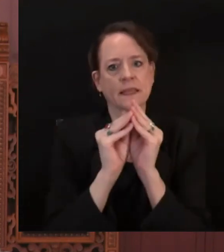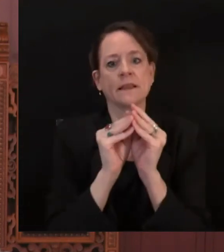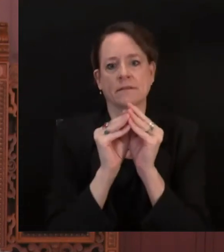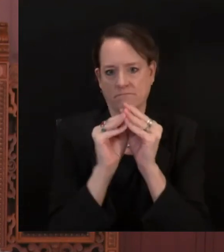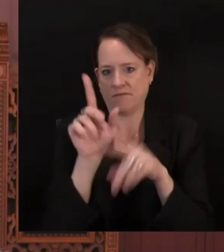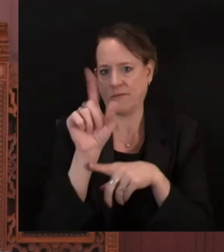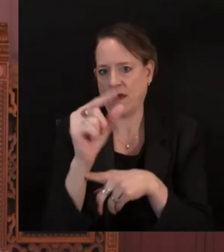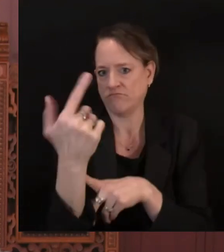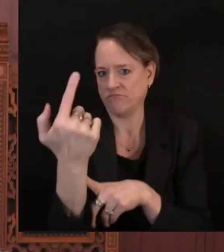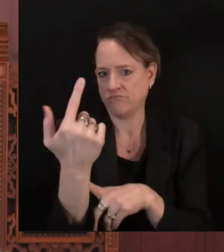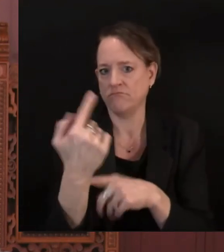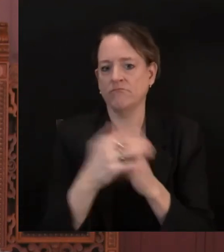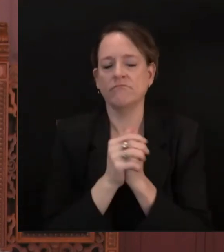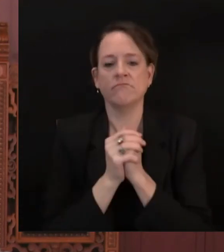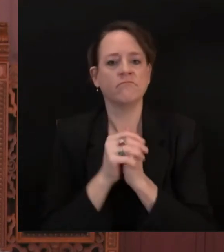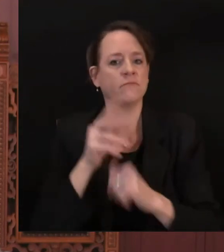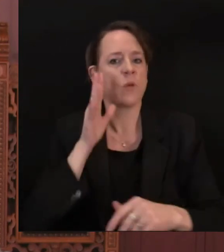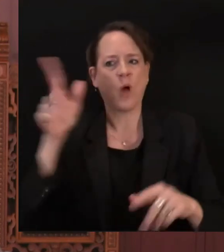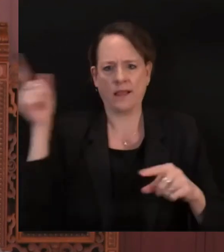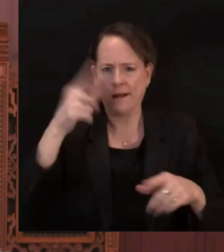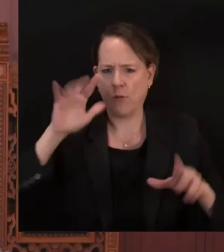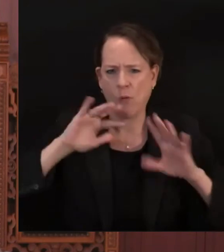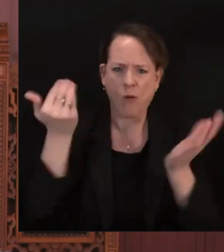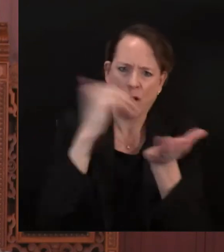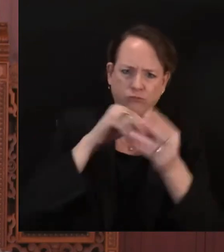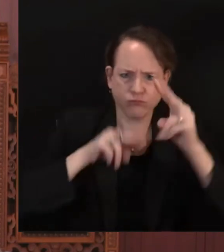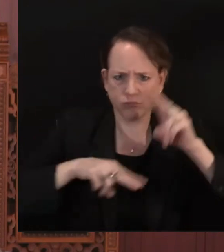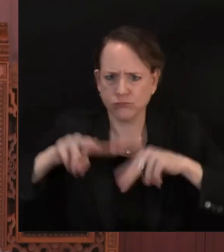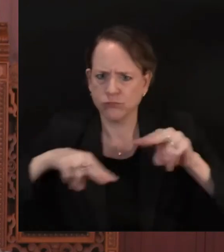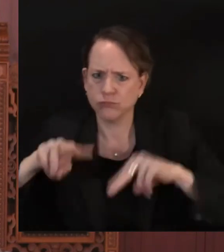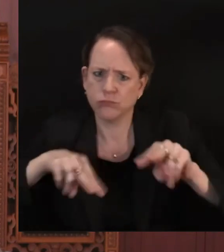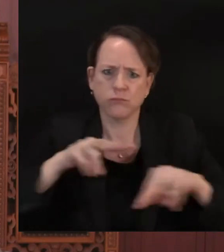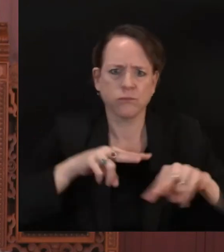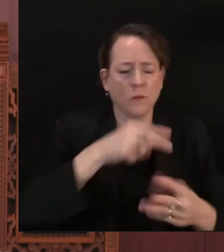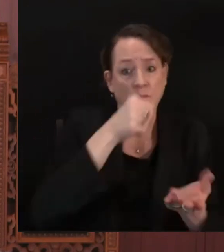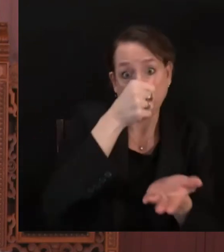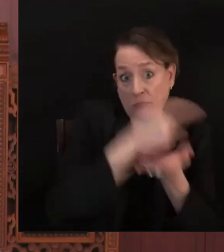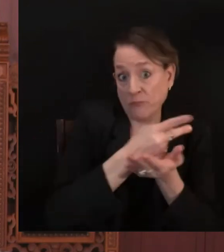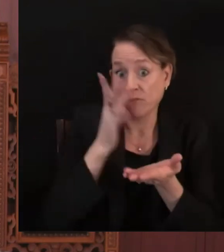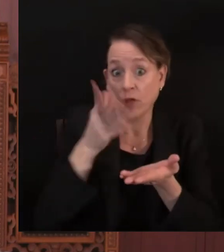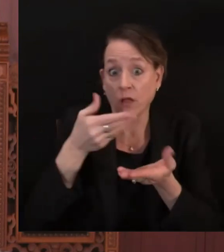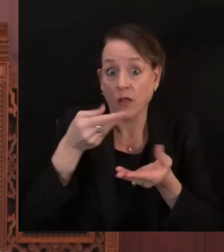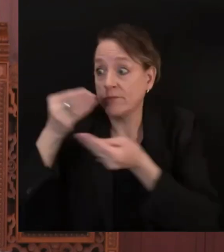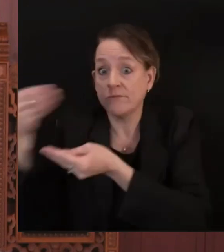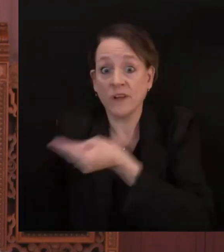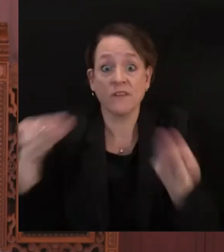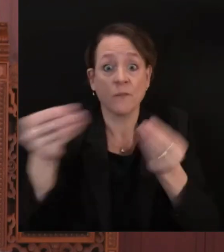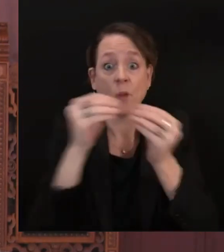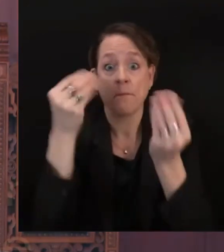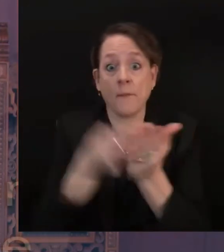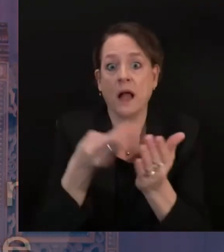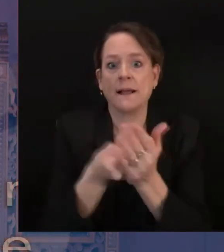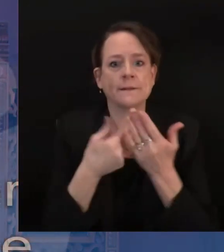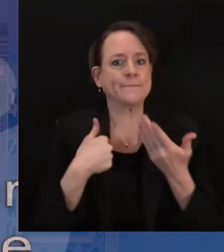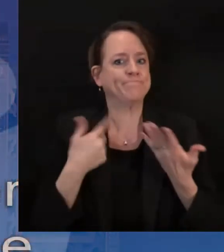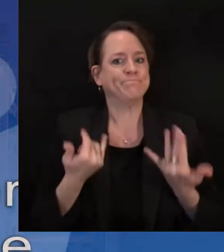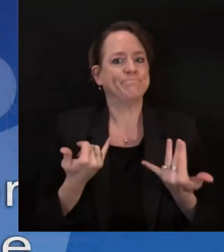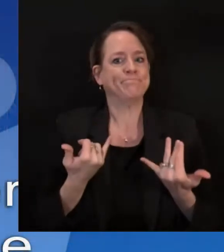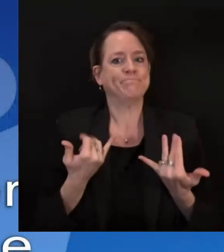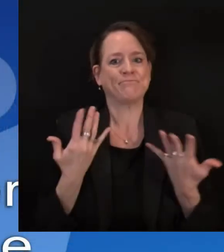and really do the right job this time instead of just a piecemeal job. Thank you, Sean. Now to